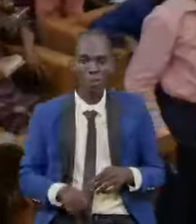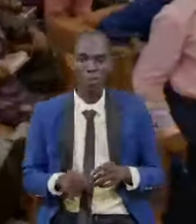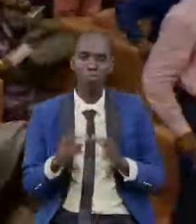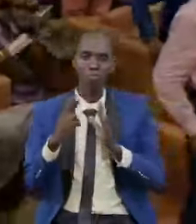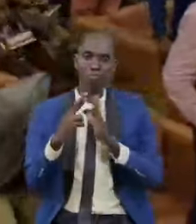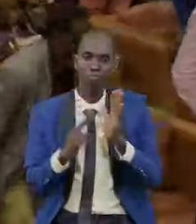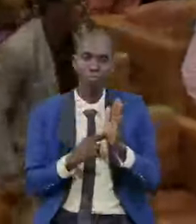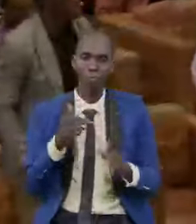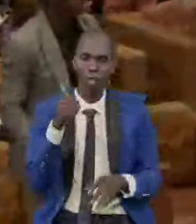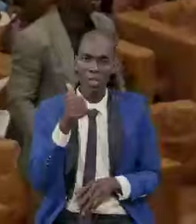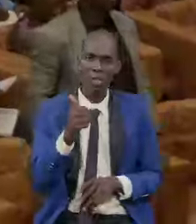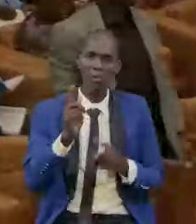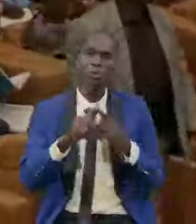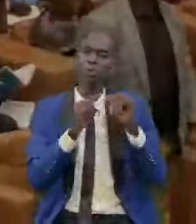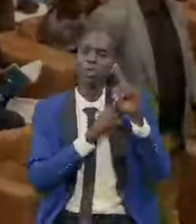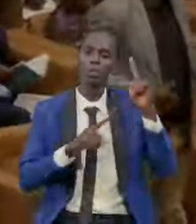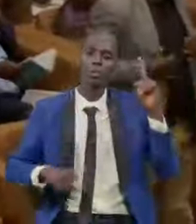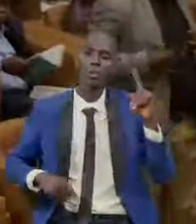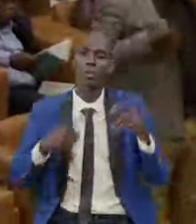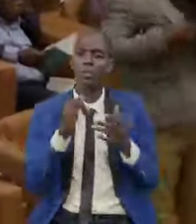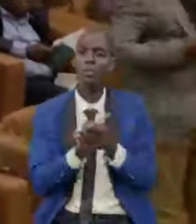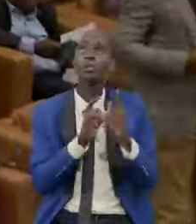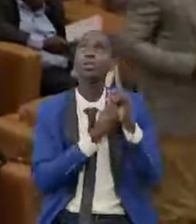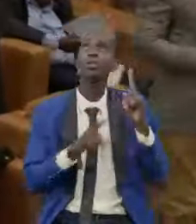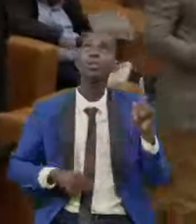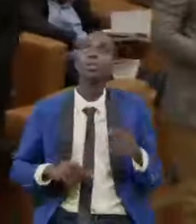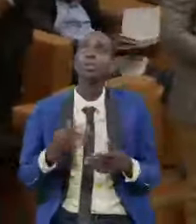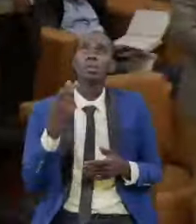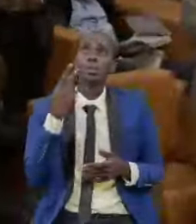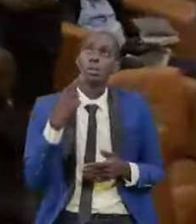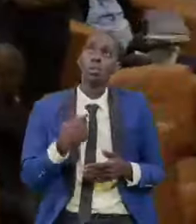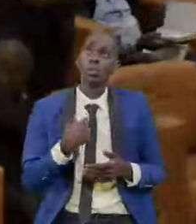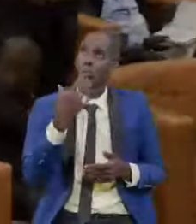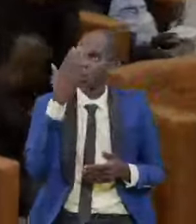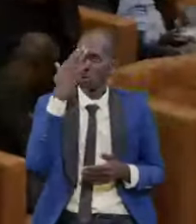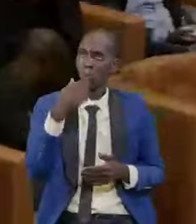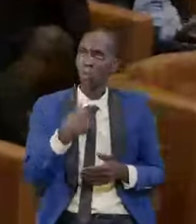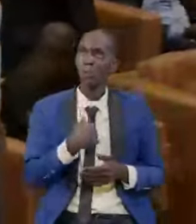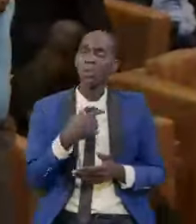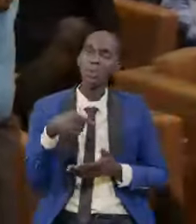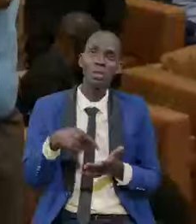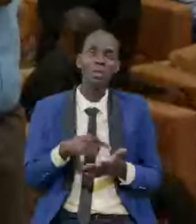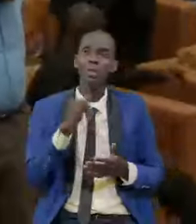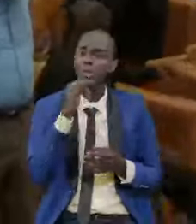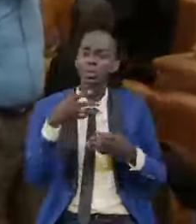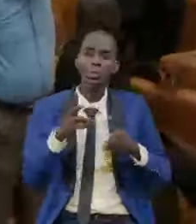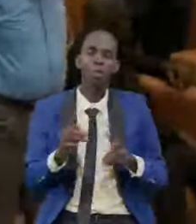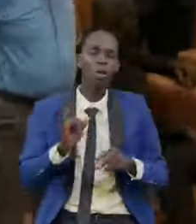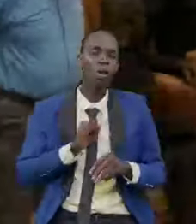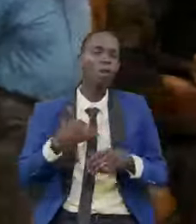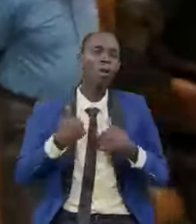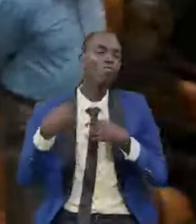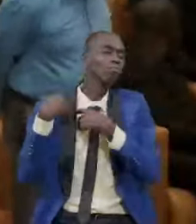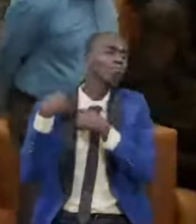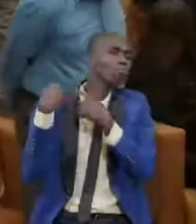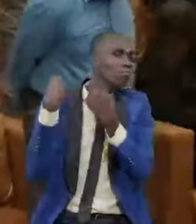the Lord. You say, Lord, here is where I've been. Here is the way I've been using my